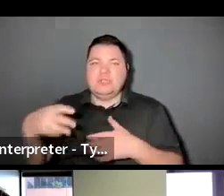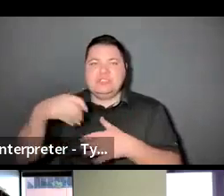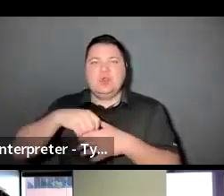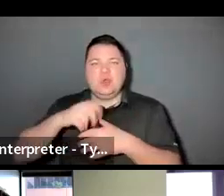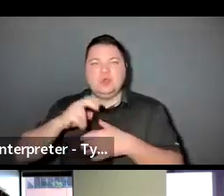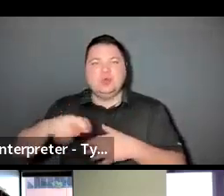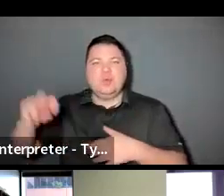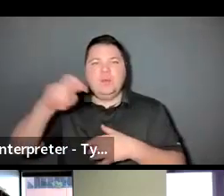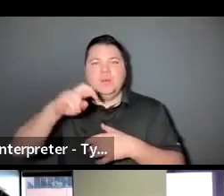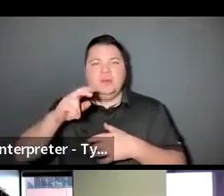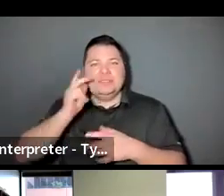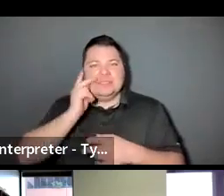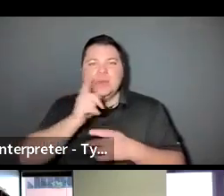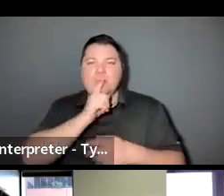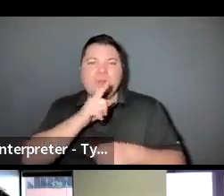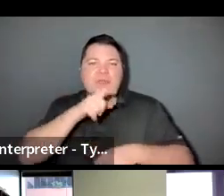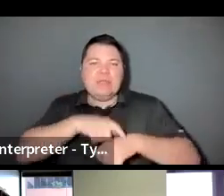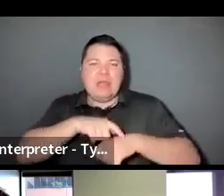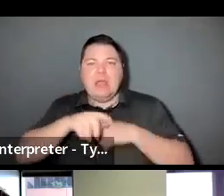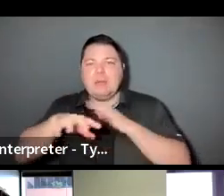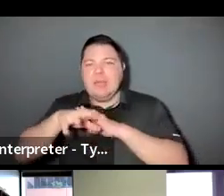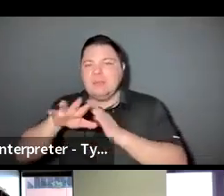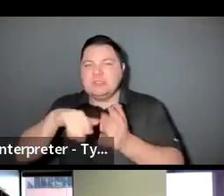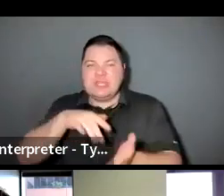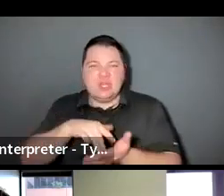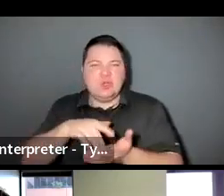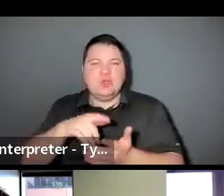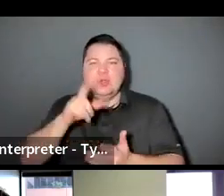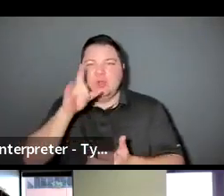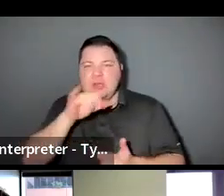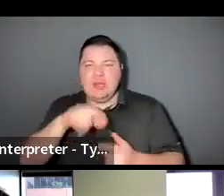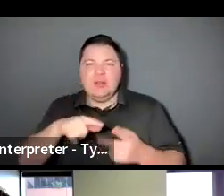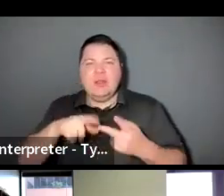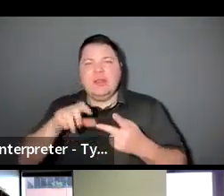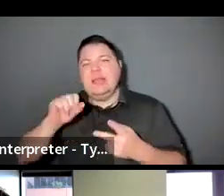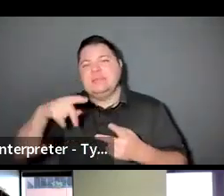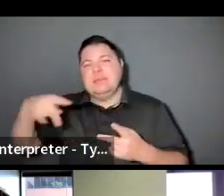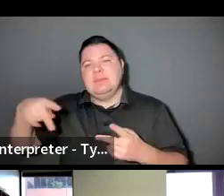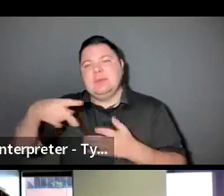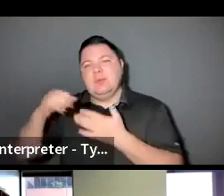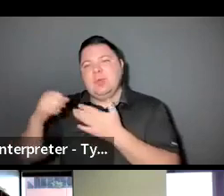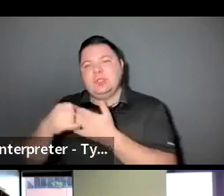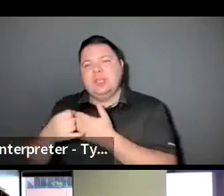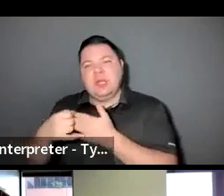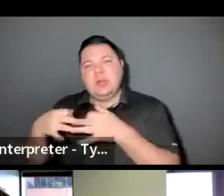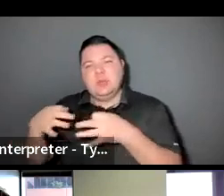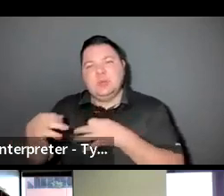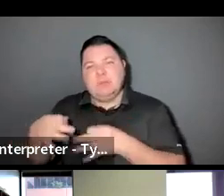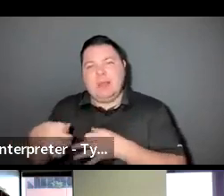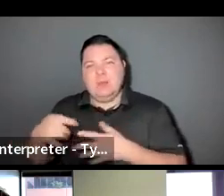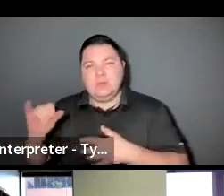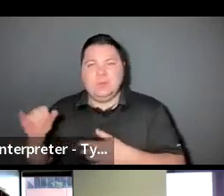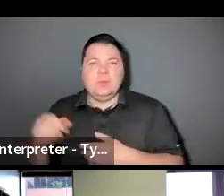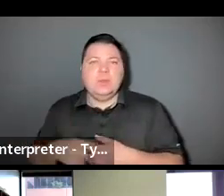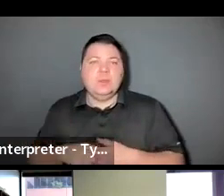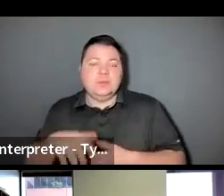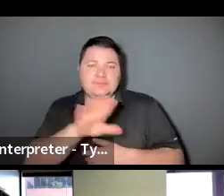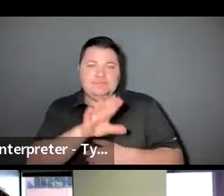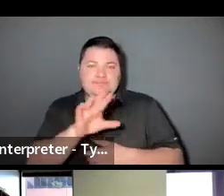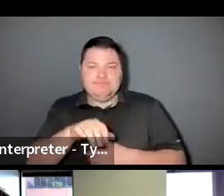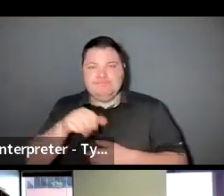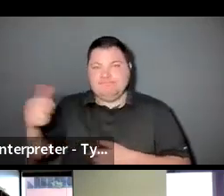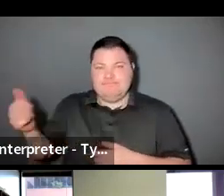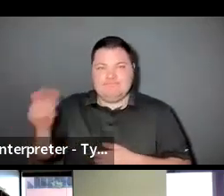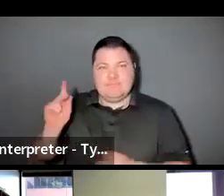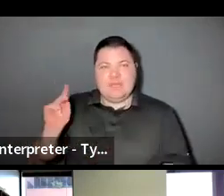down and see what the real-time camera center is about, and also the SPP project. On the other front, Kevin